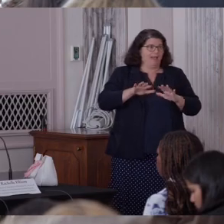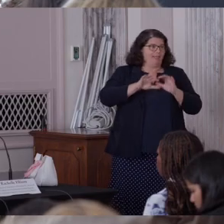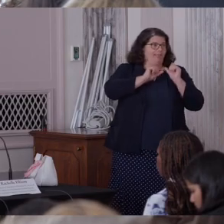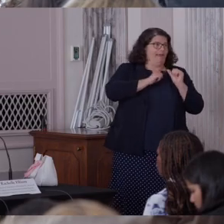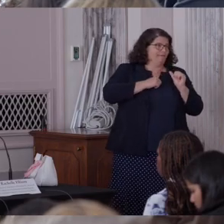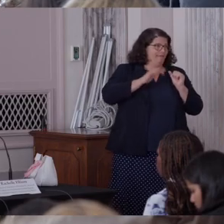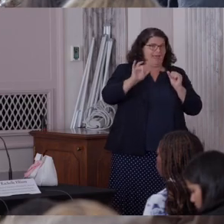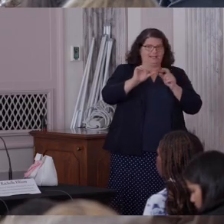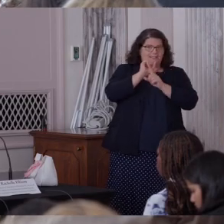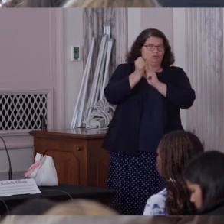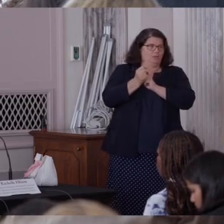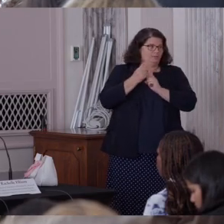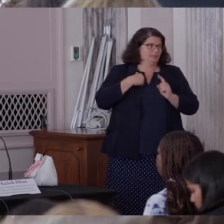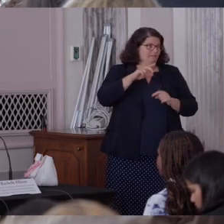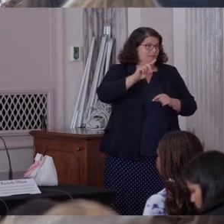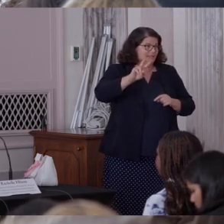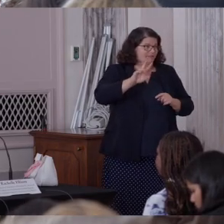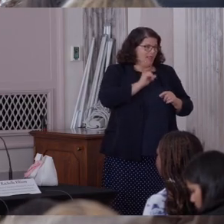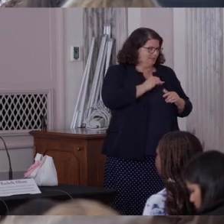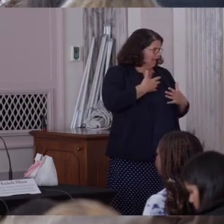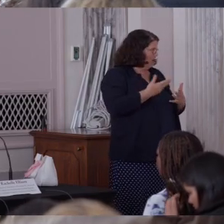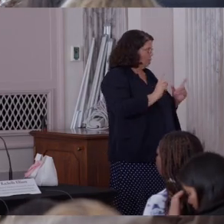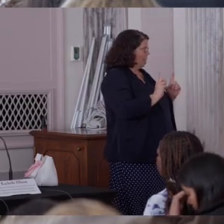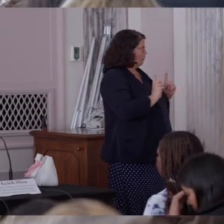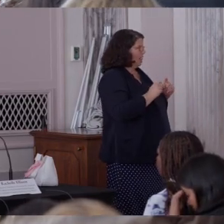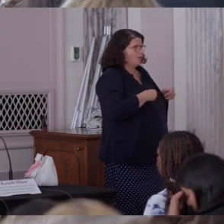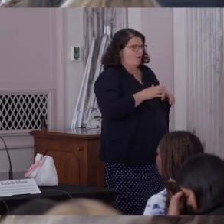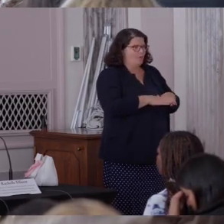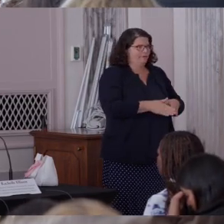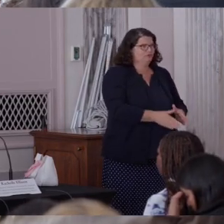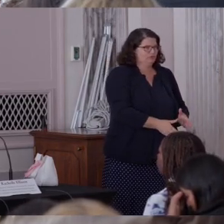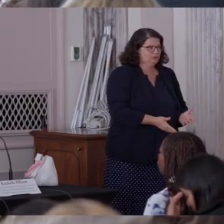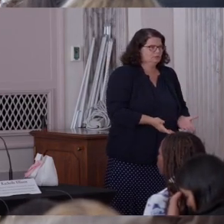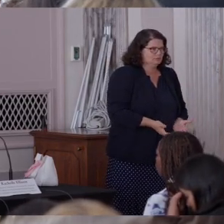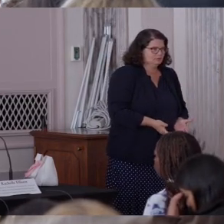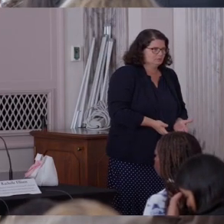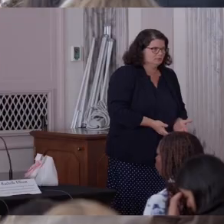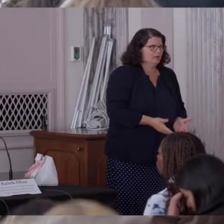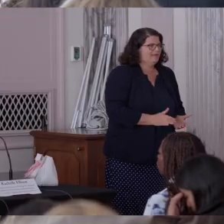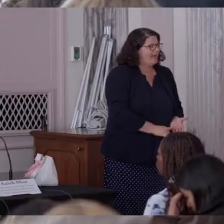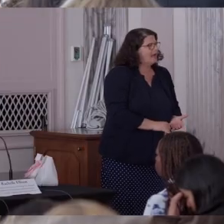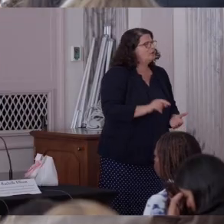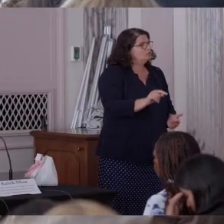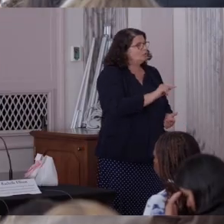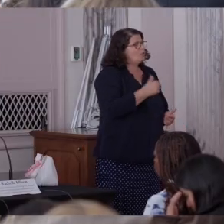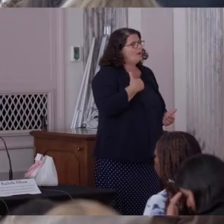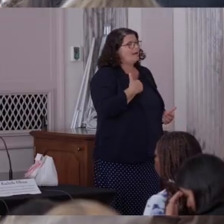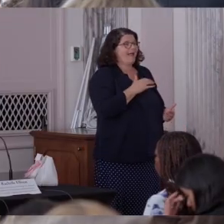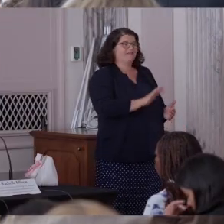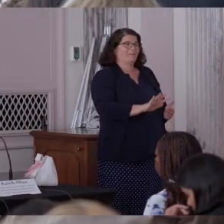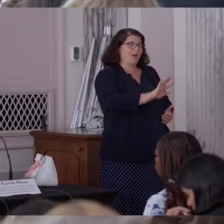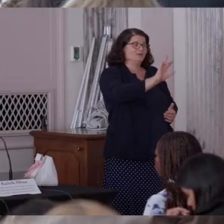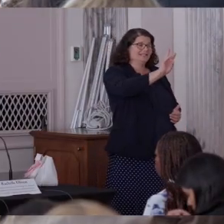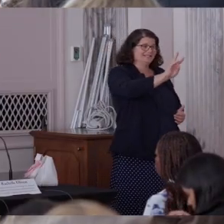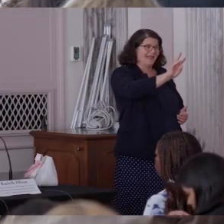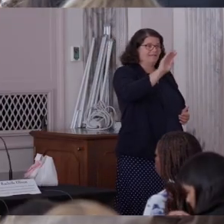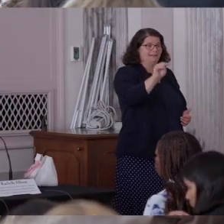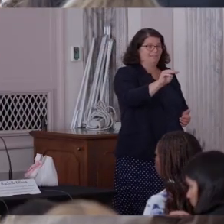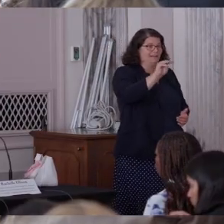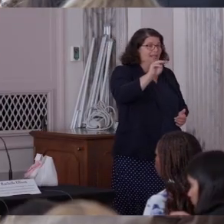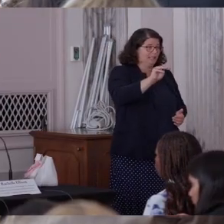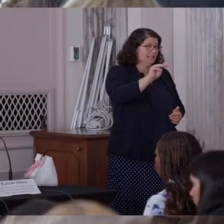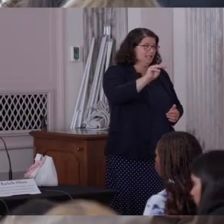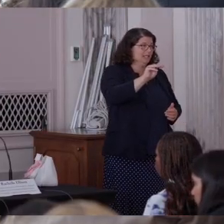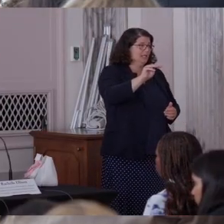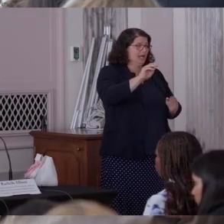just the lack of affordable housing. We have a 7 million gap in the number of units available opposed to the number of units that need